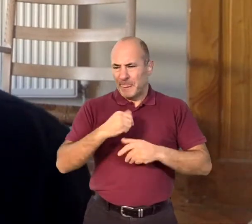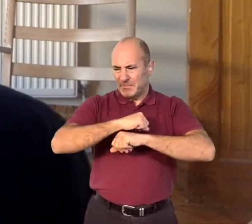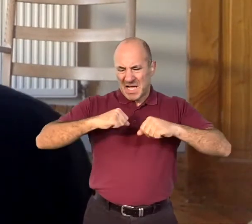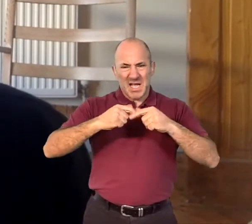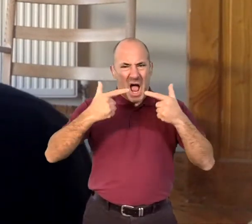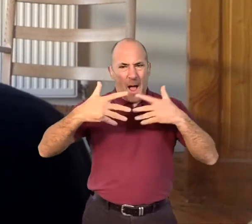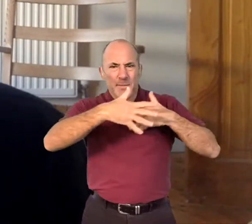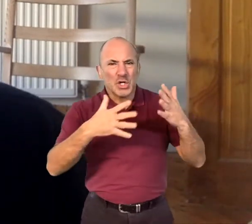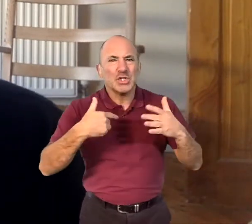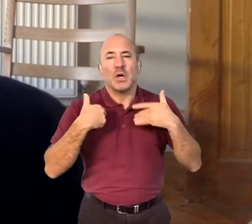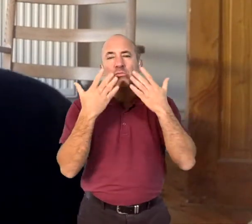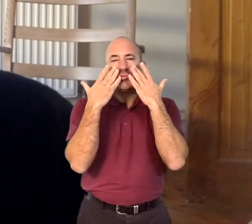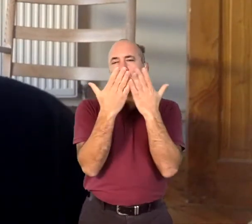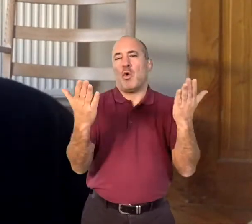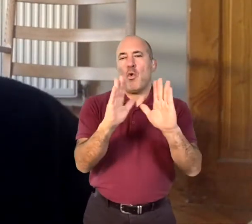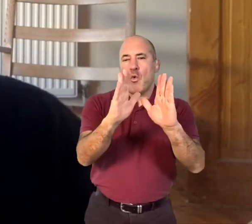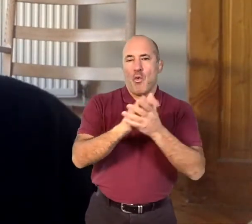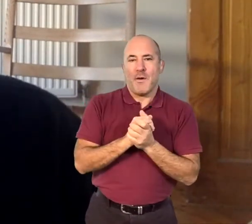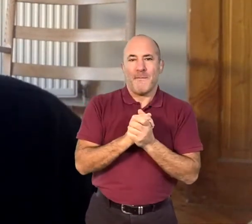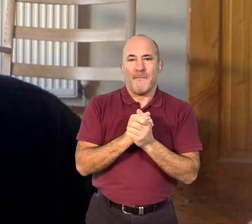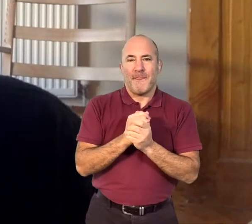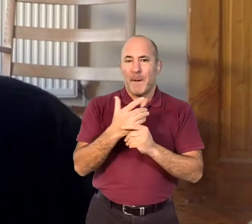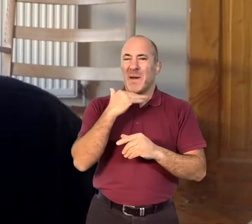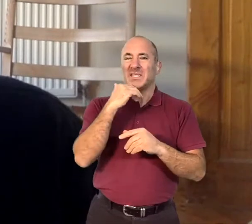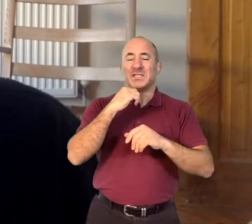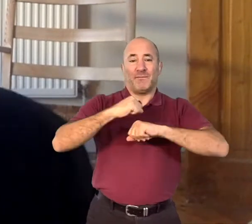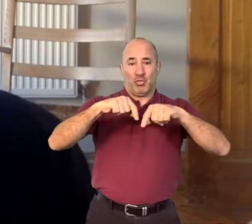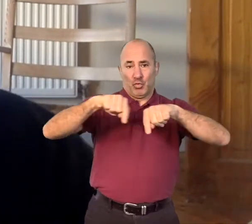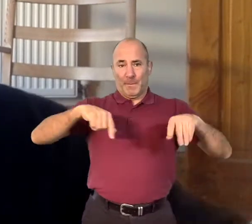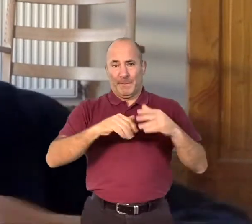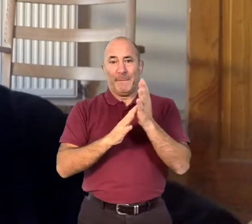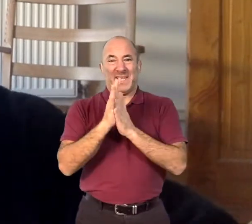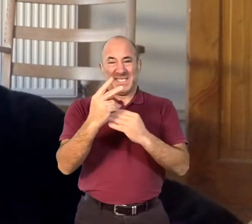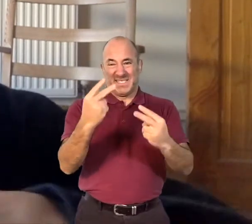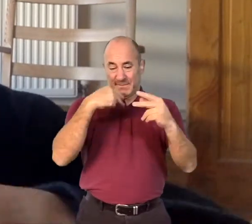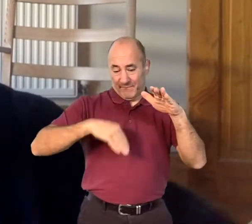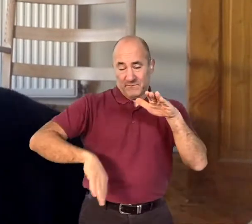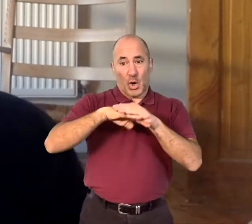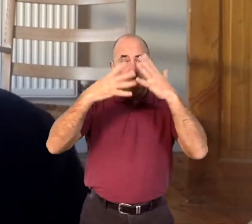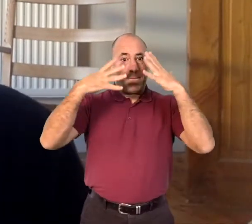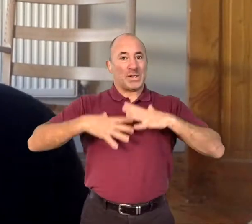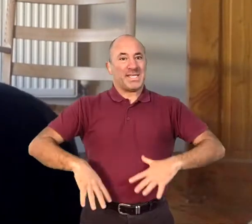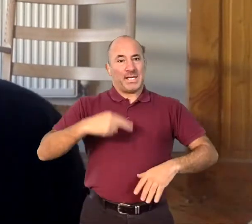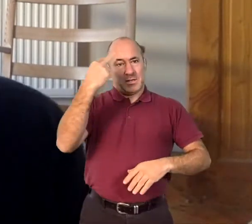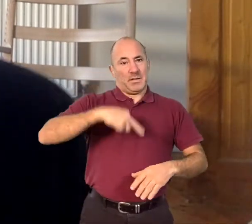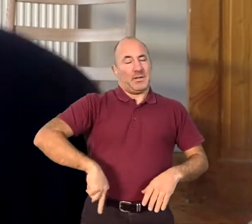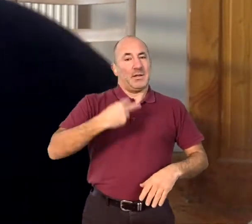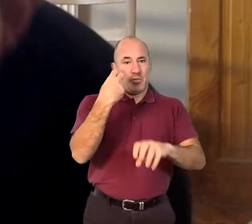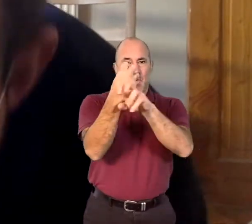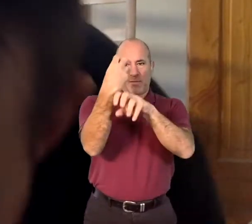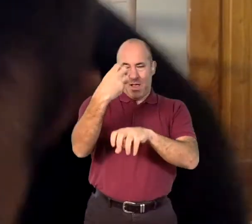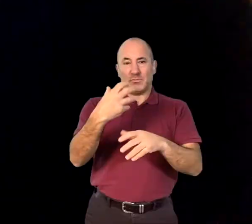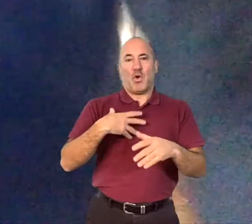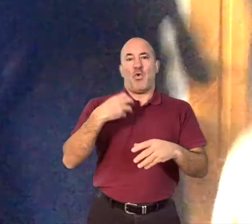demonstrate how much room you might need. And I want to be able to have enough room so that you can see my whole body in the webcam. So